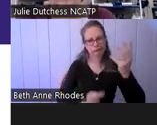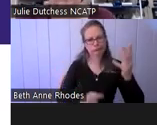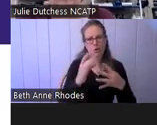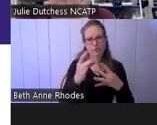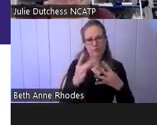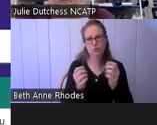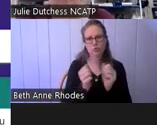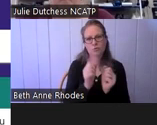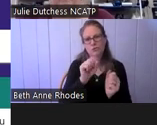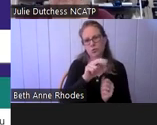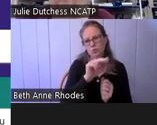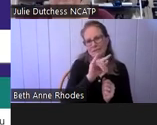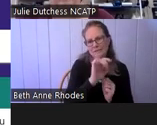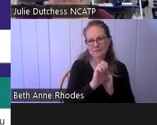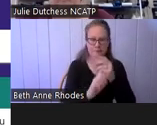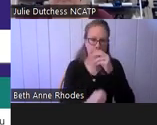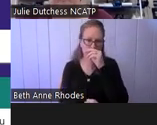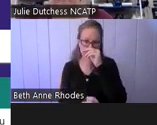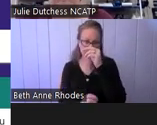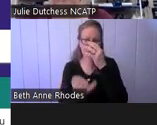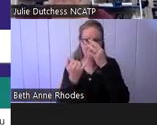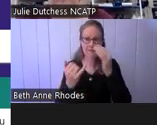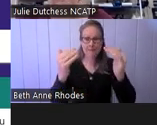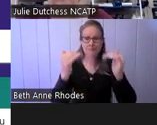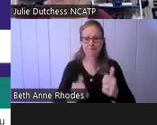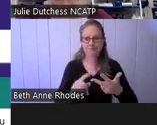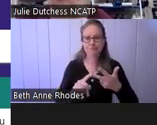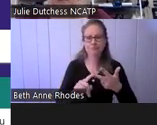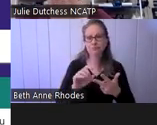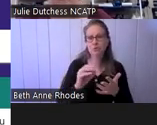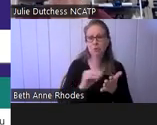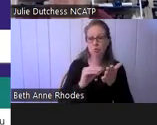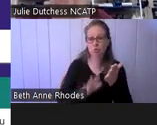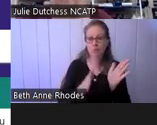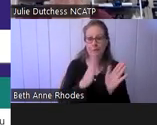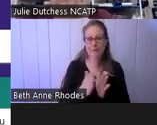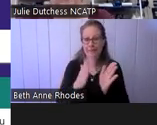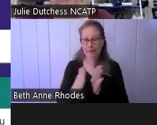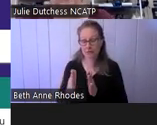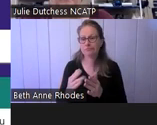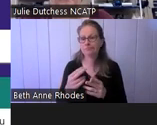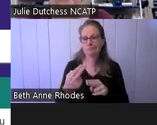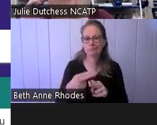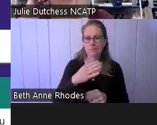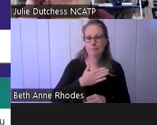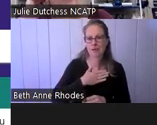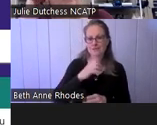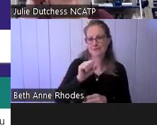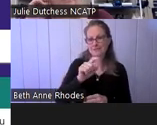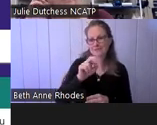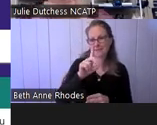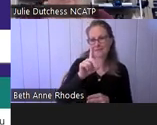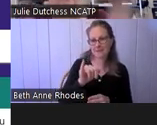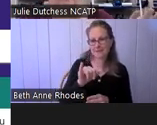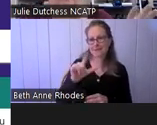So then I wanted to talk about the student planner, and the first one is my study life. And so you can kind of see what it looks